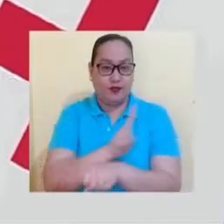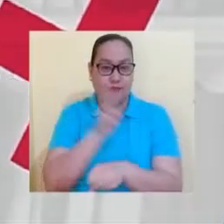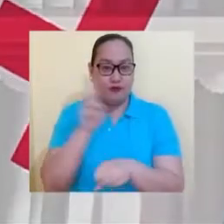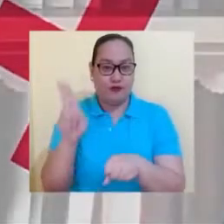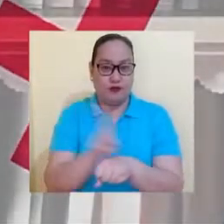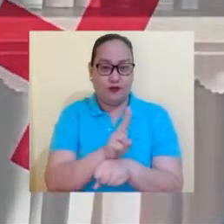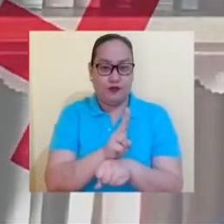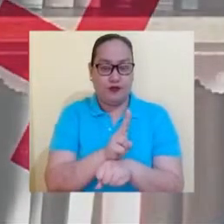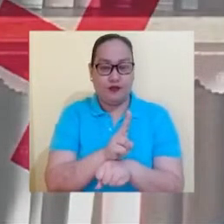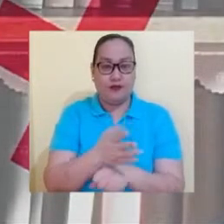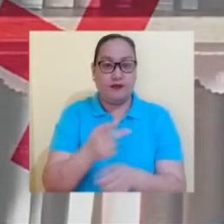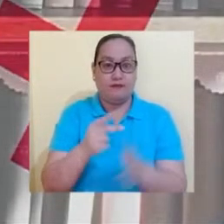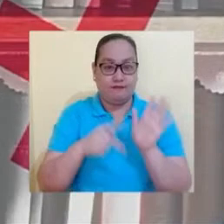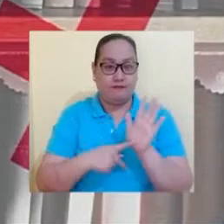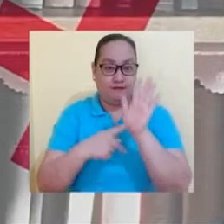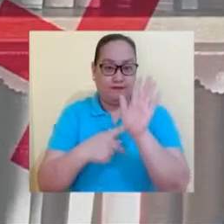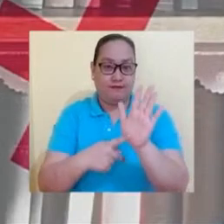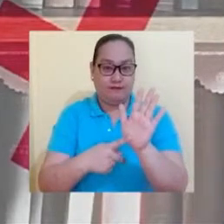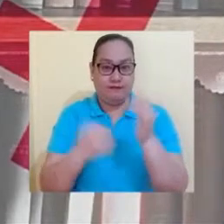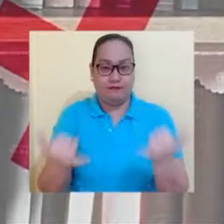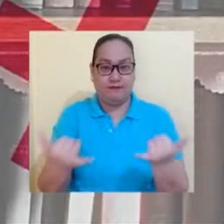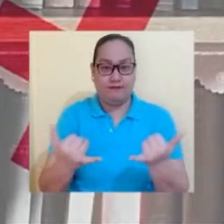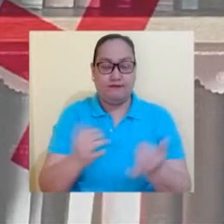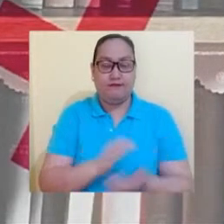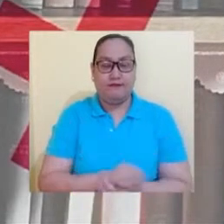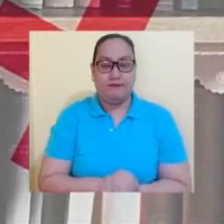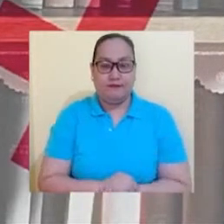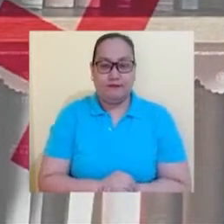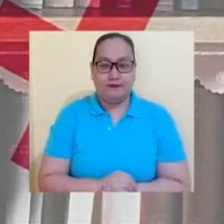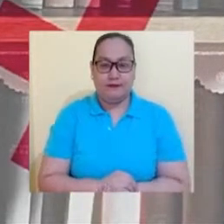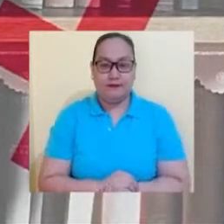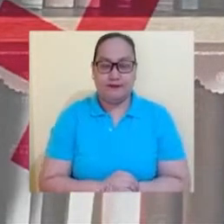references that we use in my presentation.